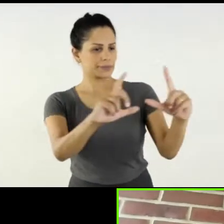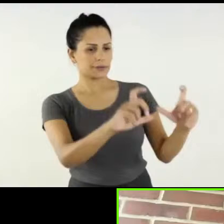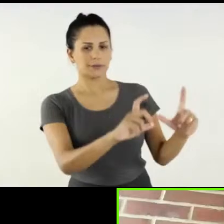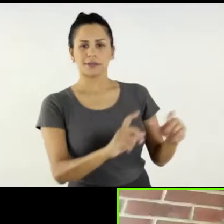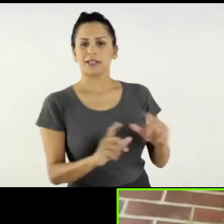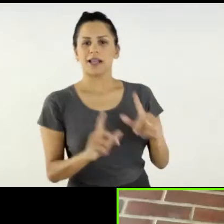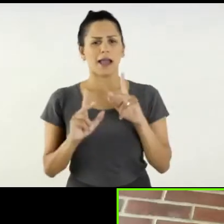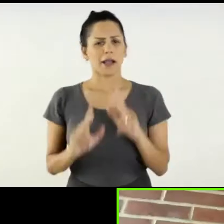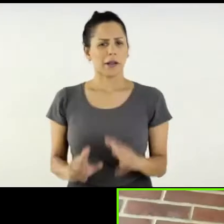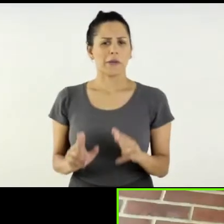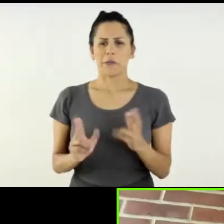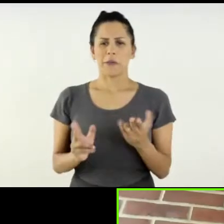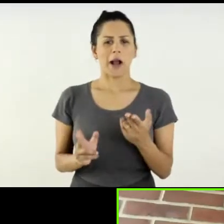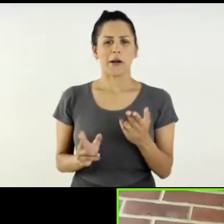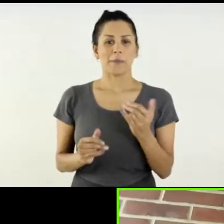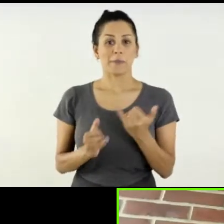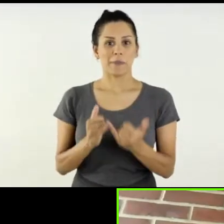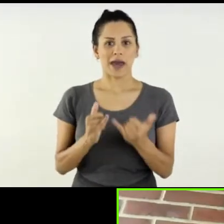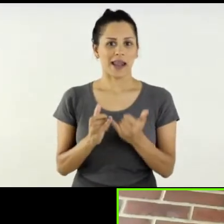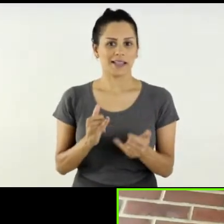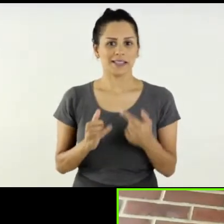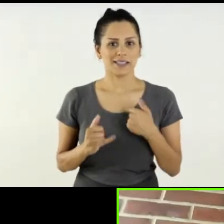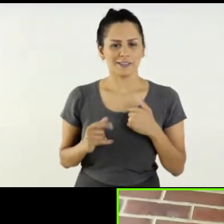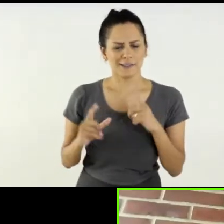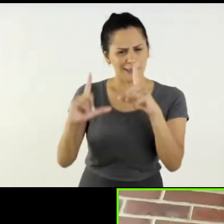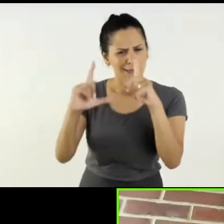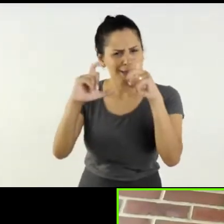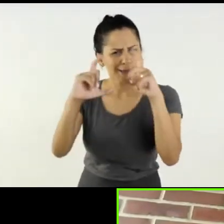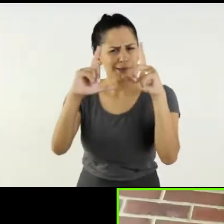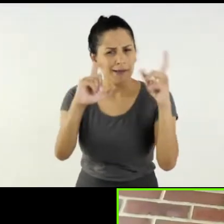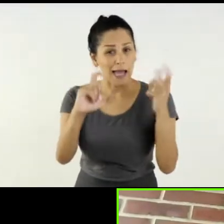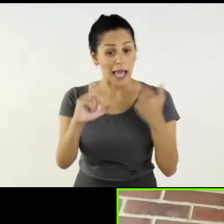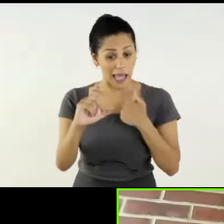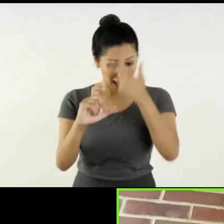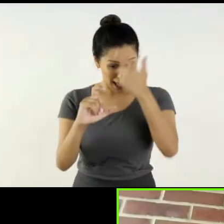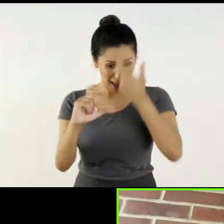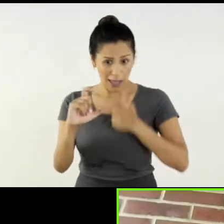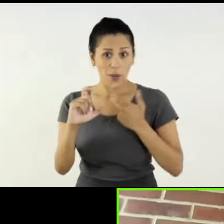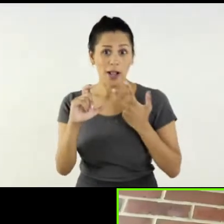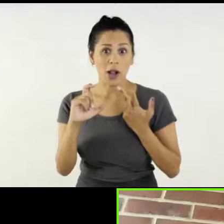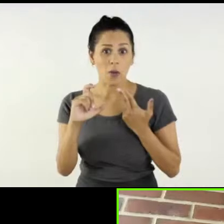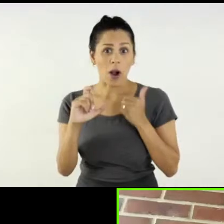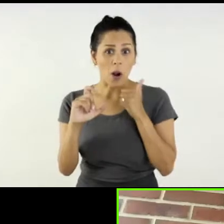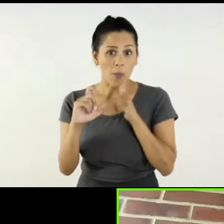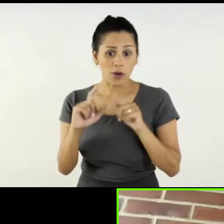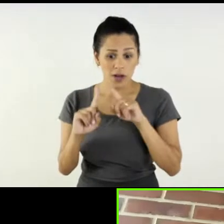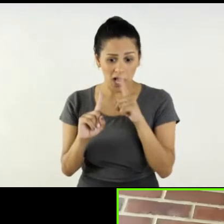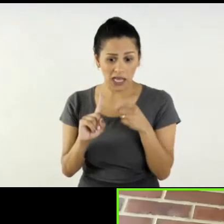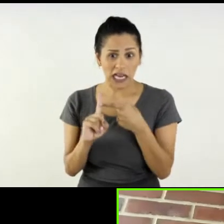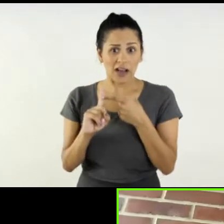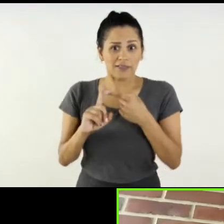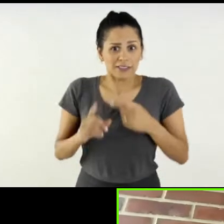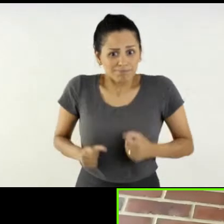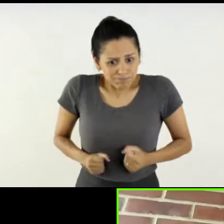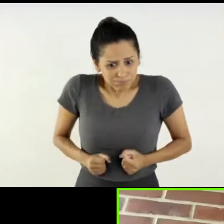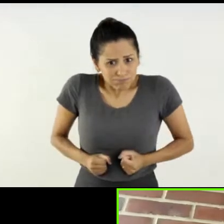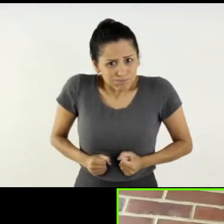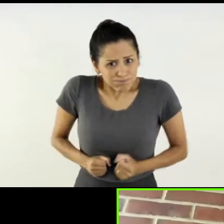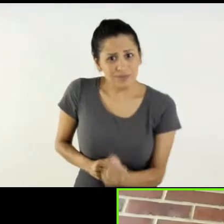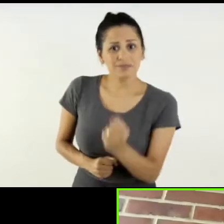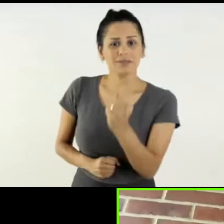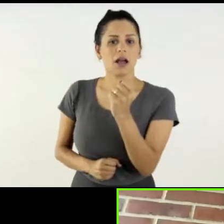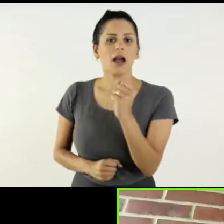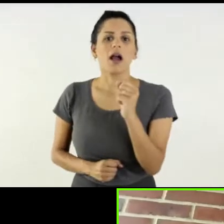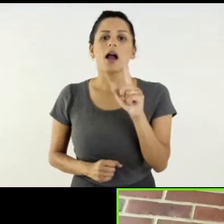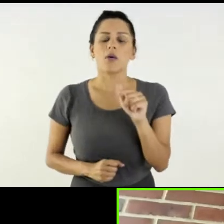And in working on that project and in doing the arduous collecting and cutting and compounding, of course, there,